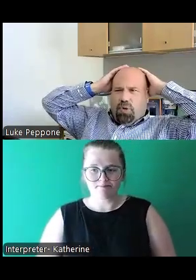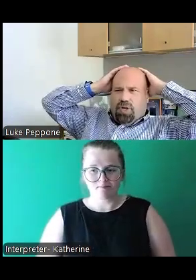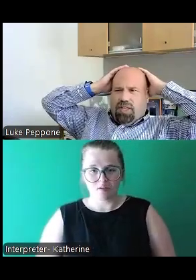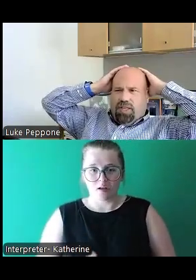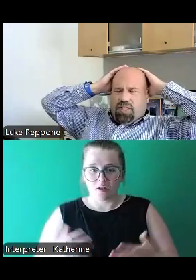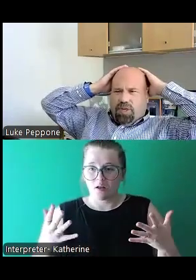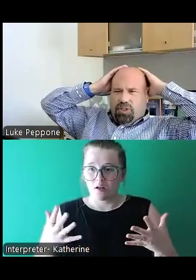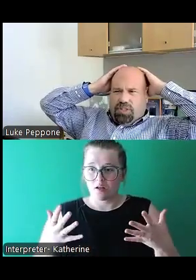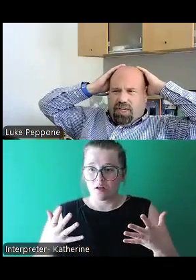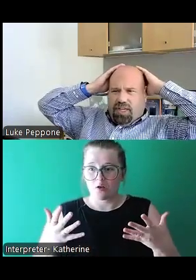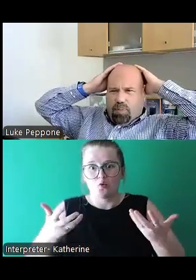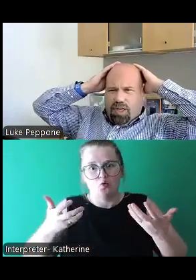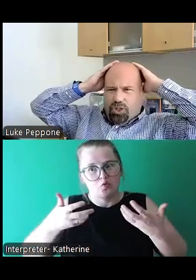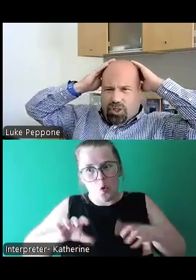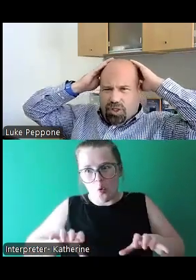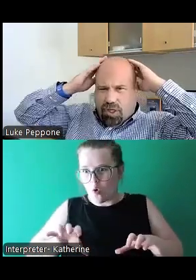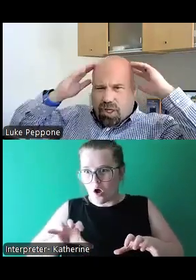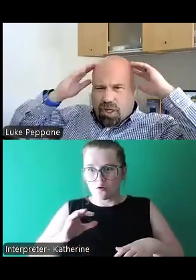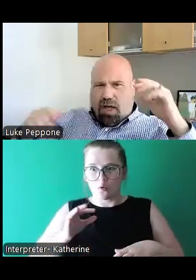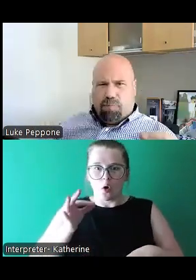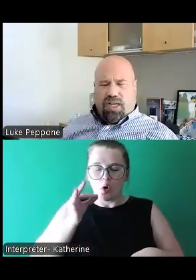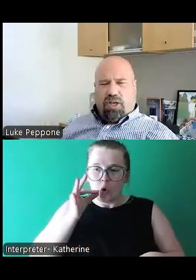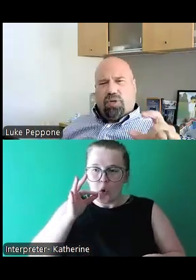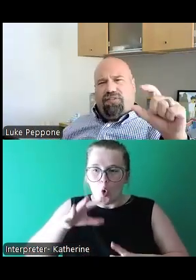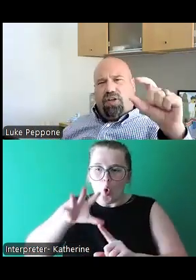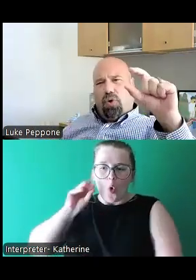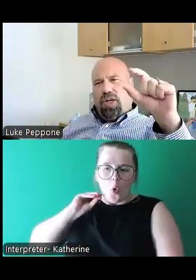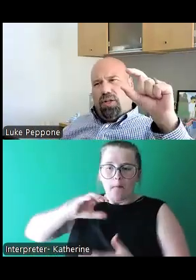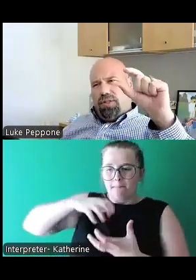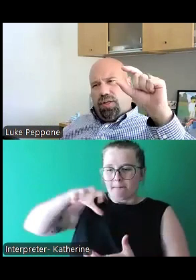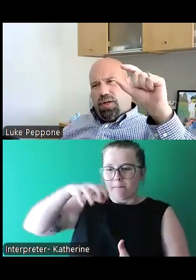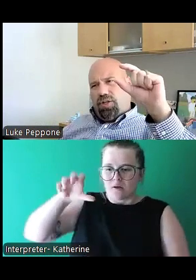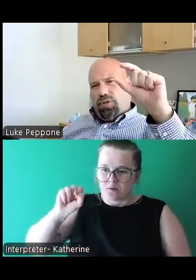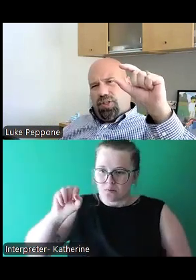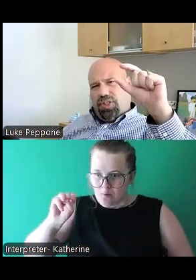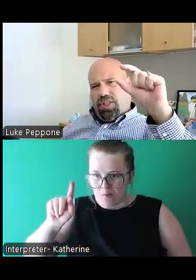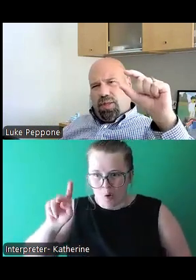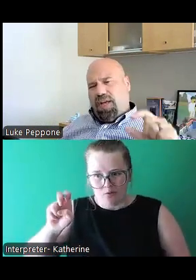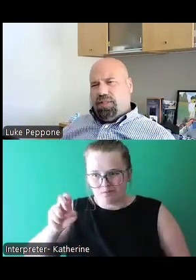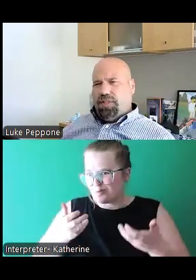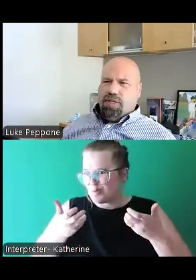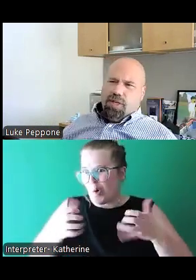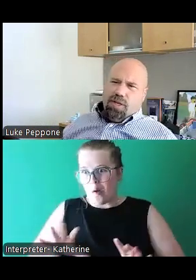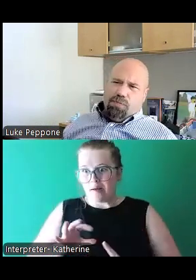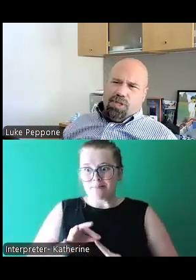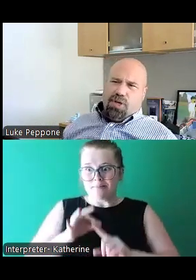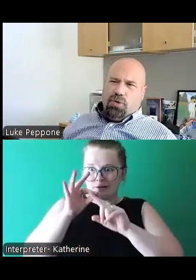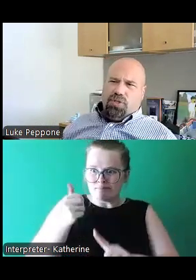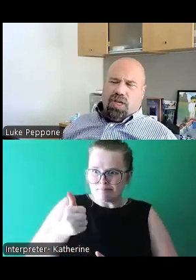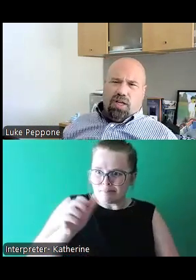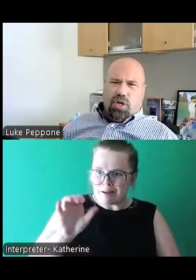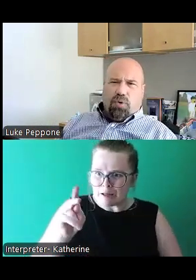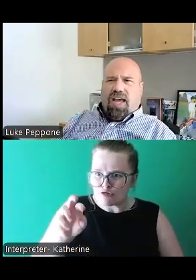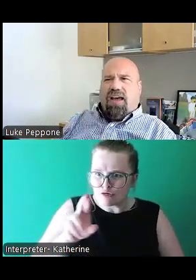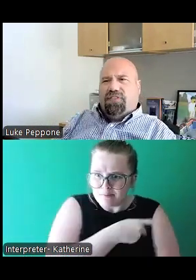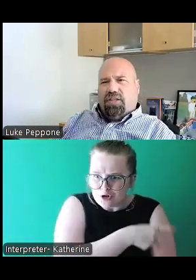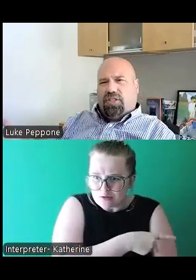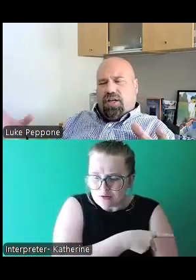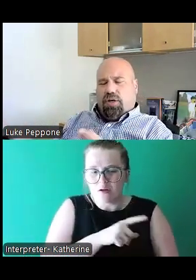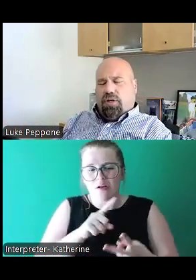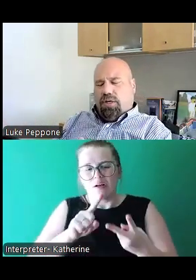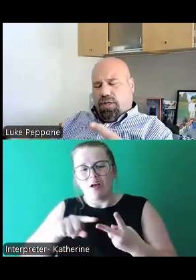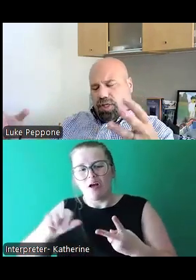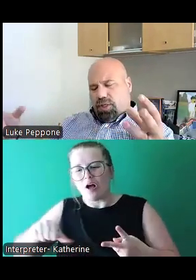want to smoke anything, especially as a cancer patient. They also have the oil, the cartridges and the pens, but those don't have